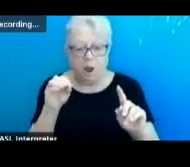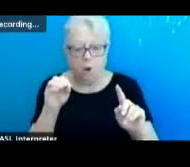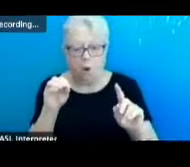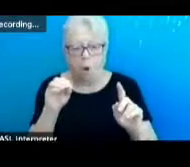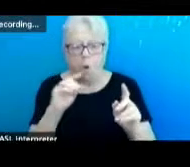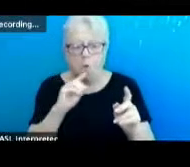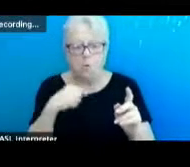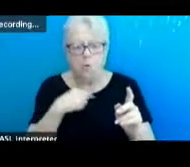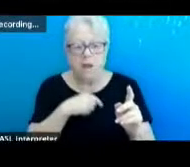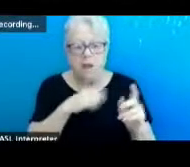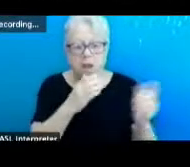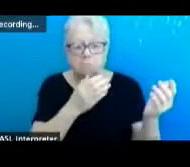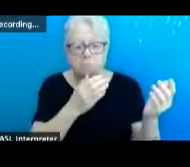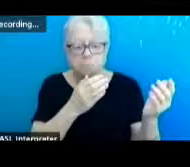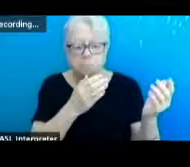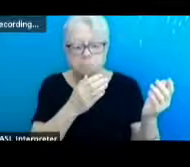back.